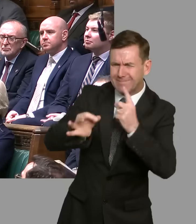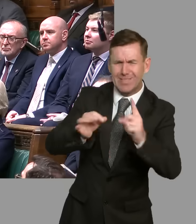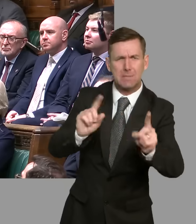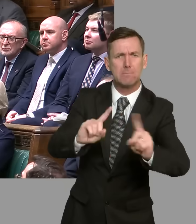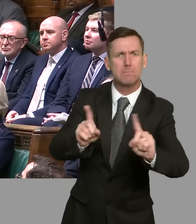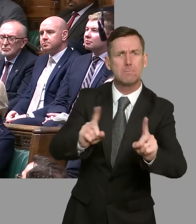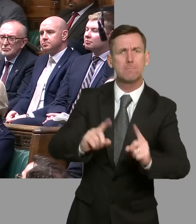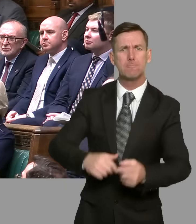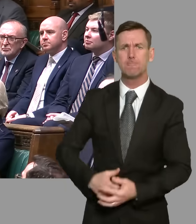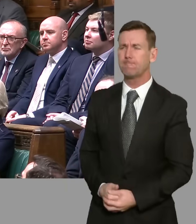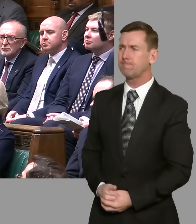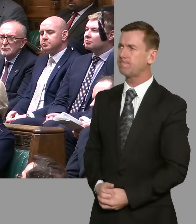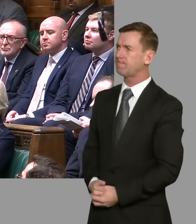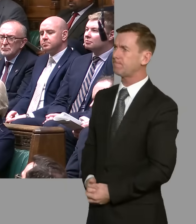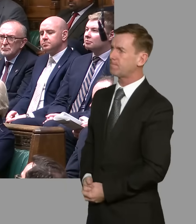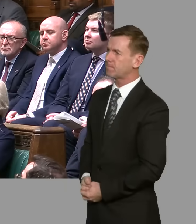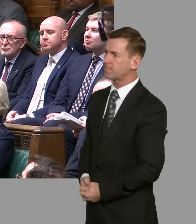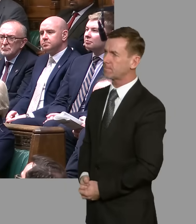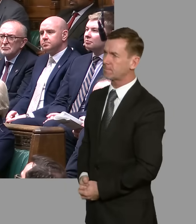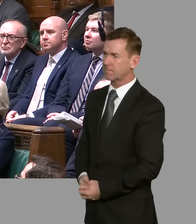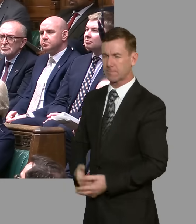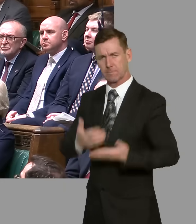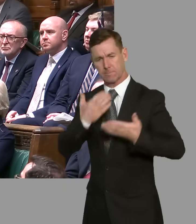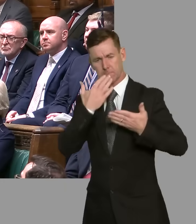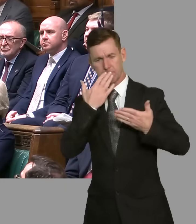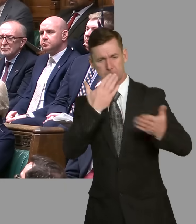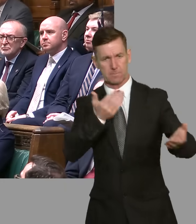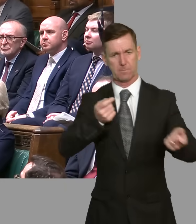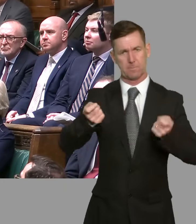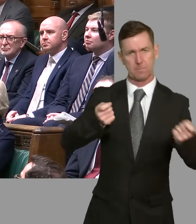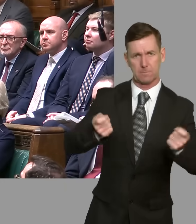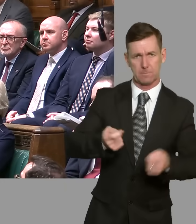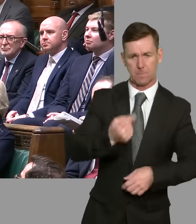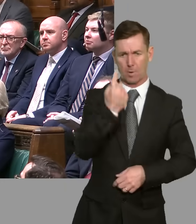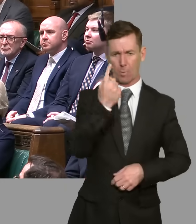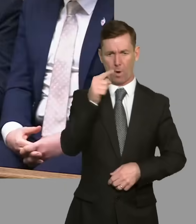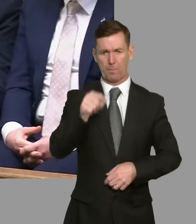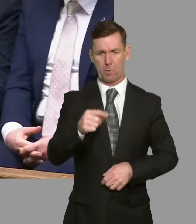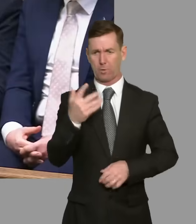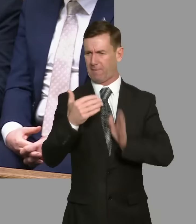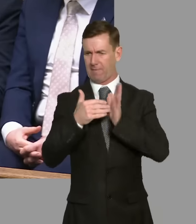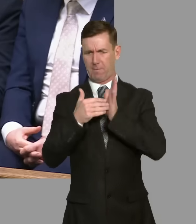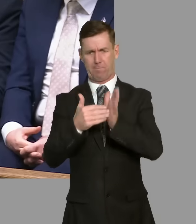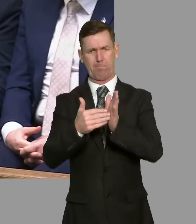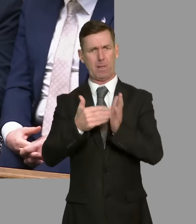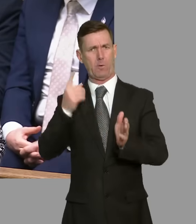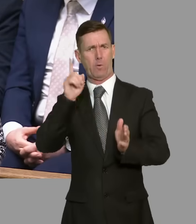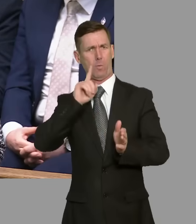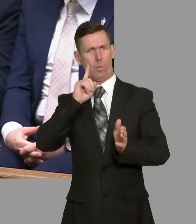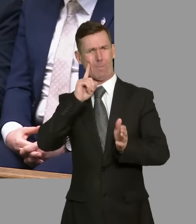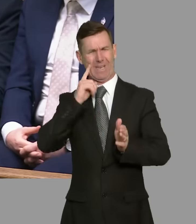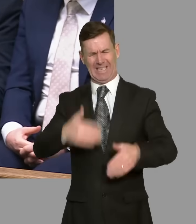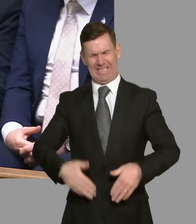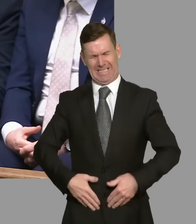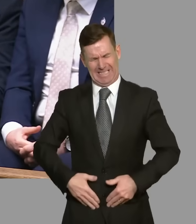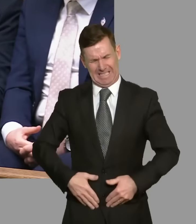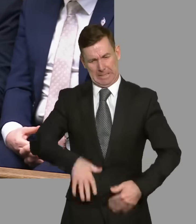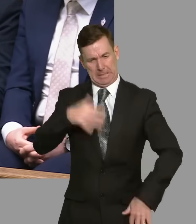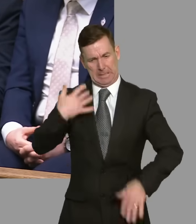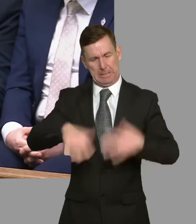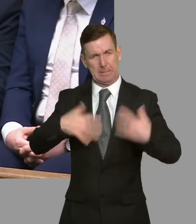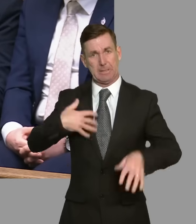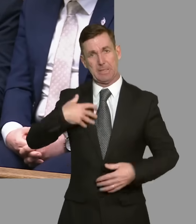in the UK live with endometriosis, which is a painful and life-changing condition. As chair of the